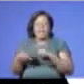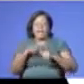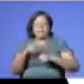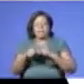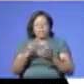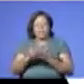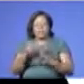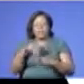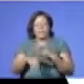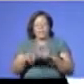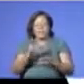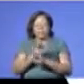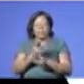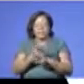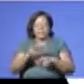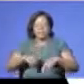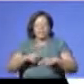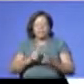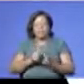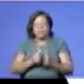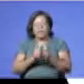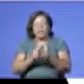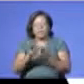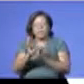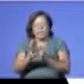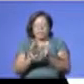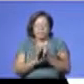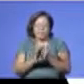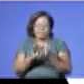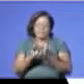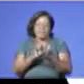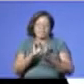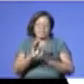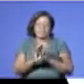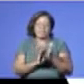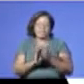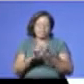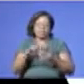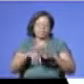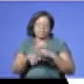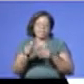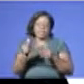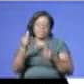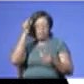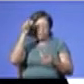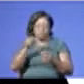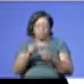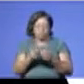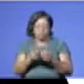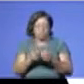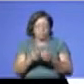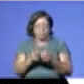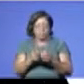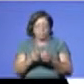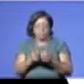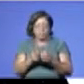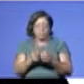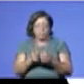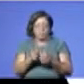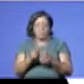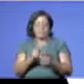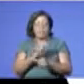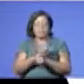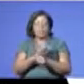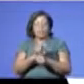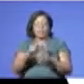the bylaws of the industrial agreement. Donaldson confirmed in a statement that an employee was indeed suspended for